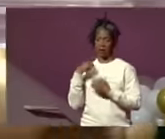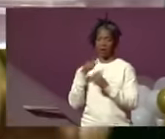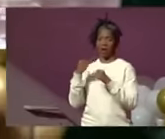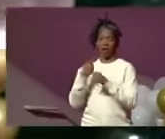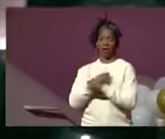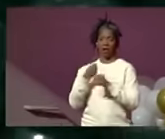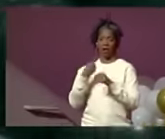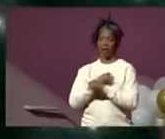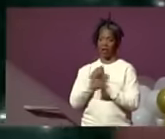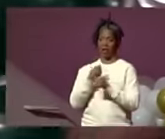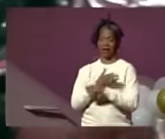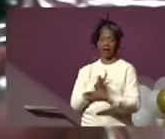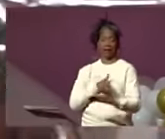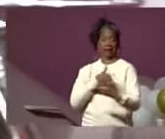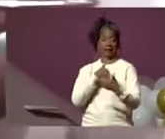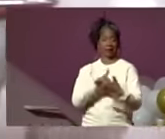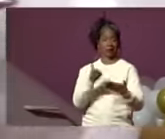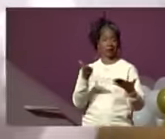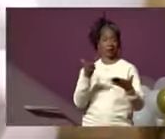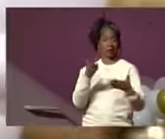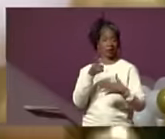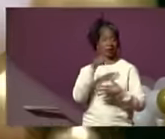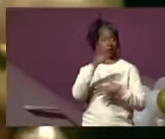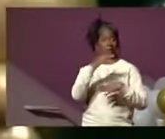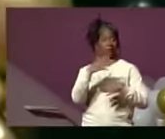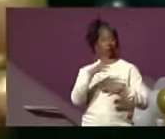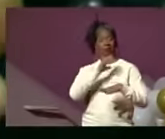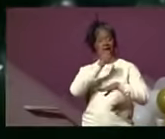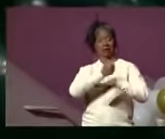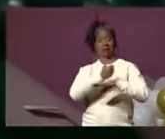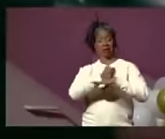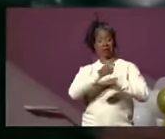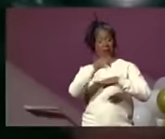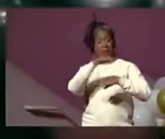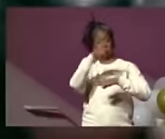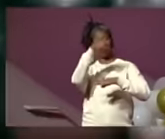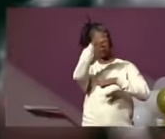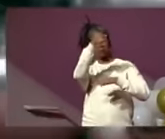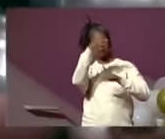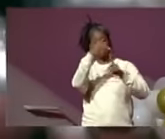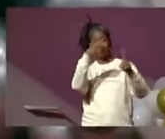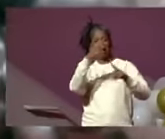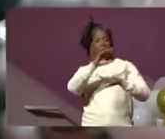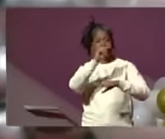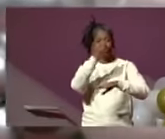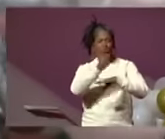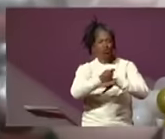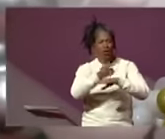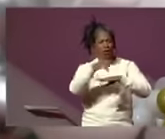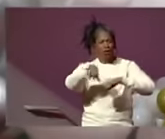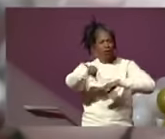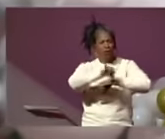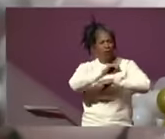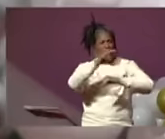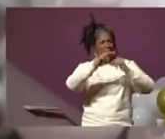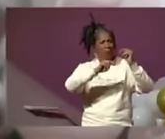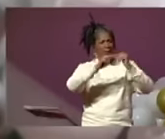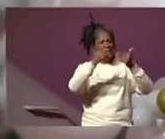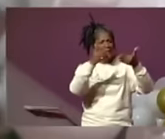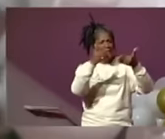fight against a sick system that will allow a truck yard to be